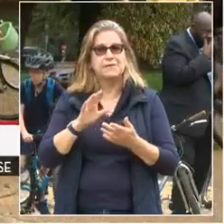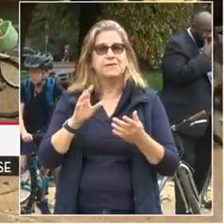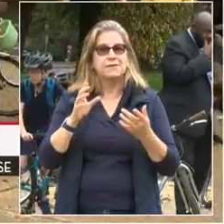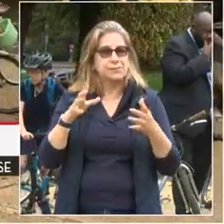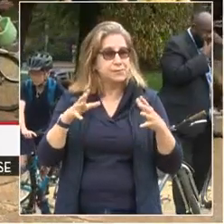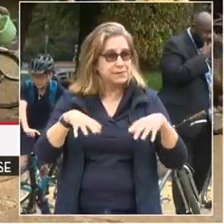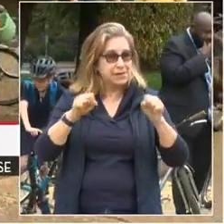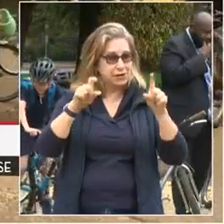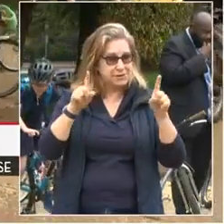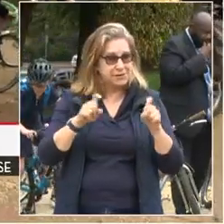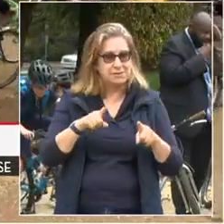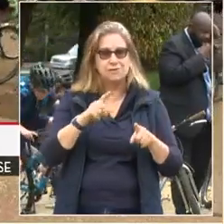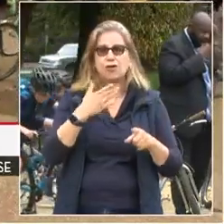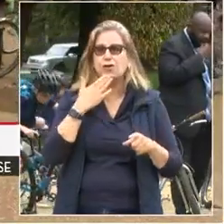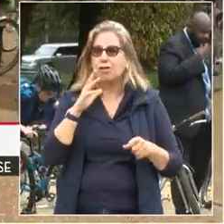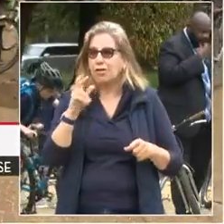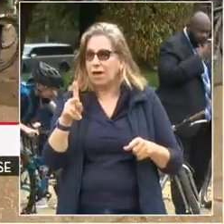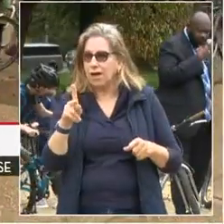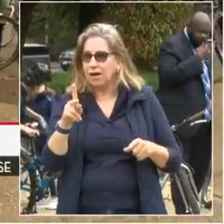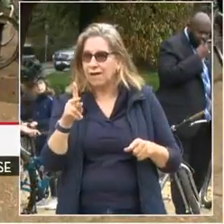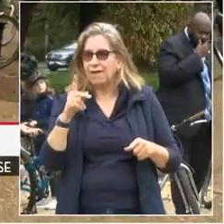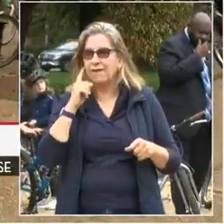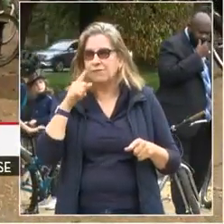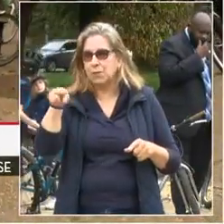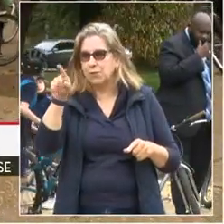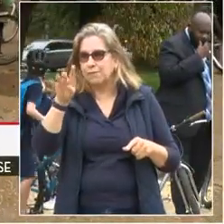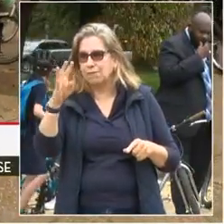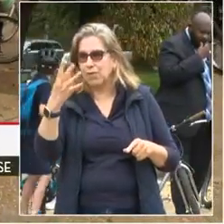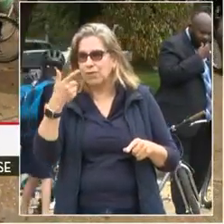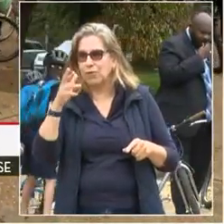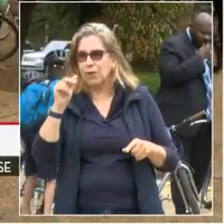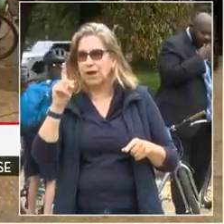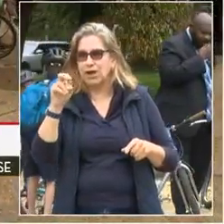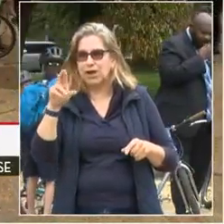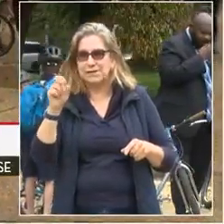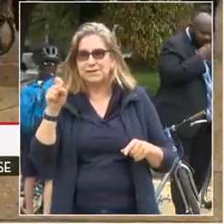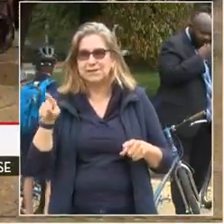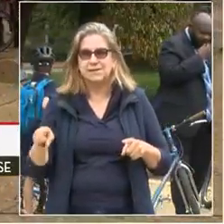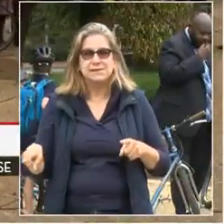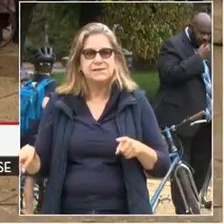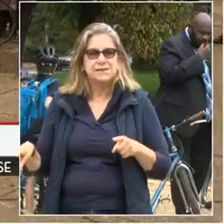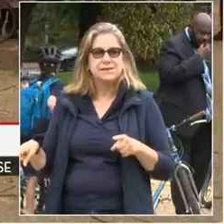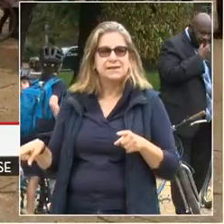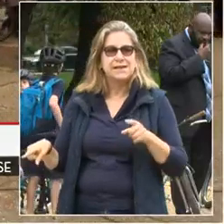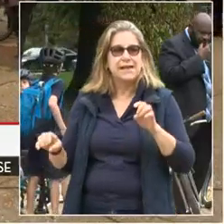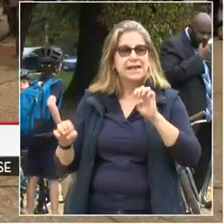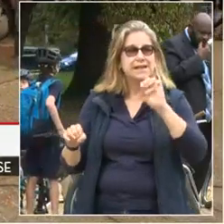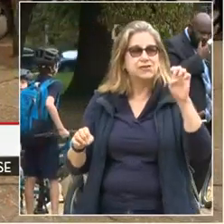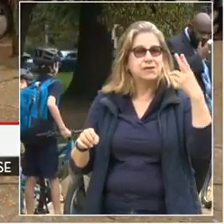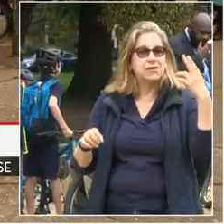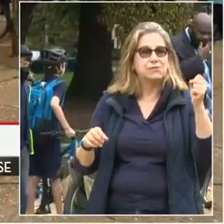We know you do, fourth graders. And let's turn it over to the Eastern High School Marching Band now.